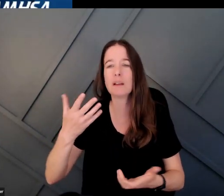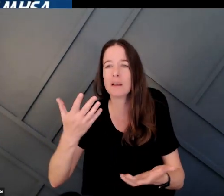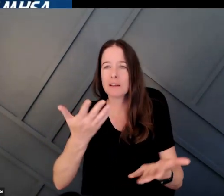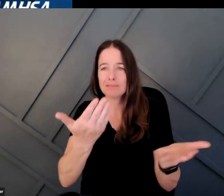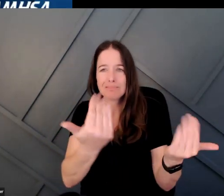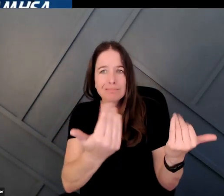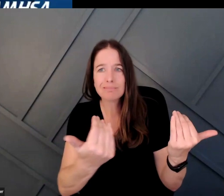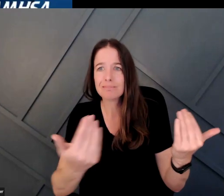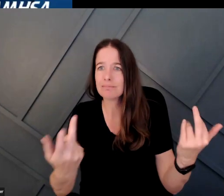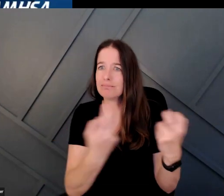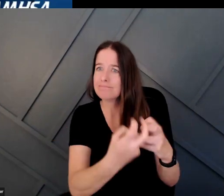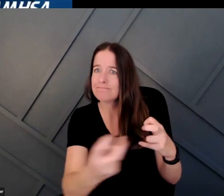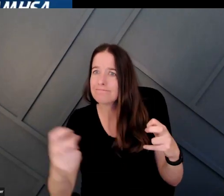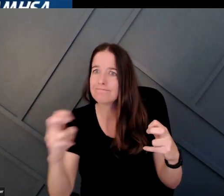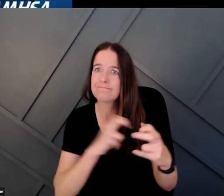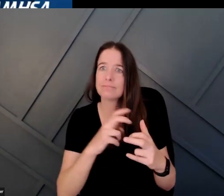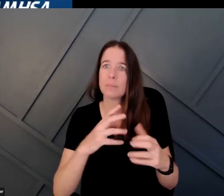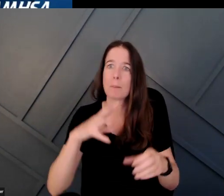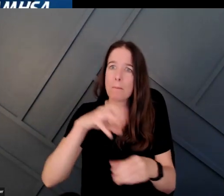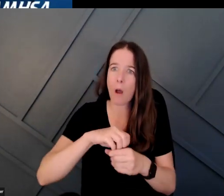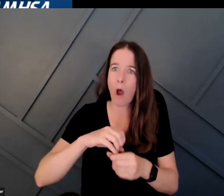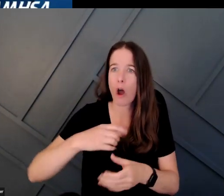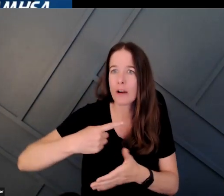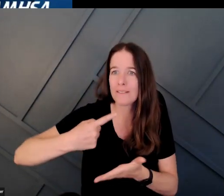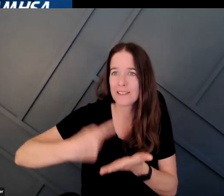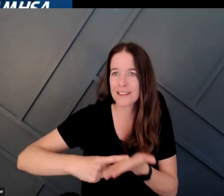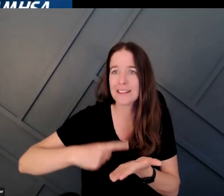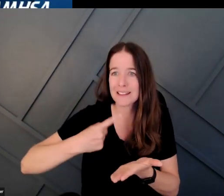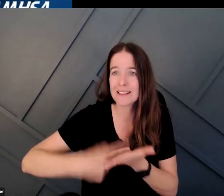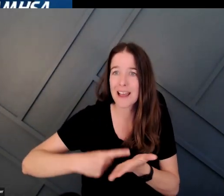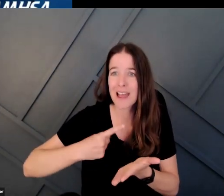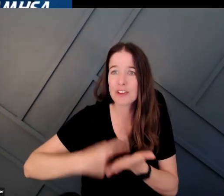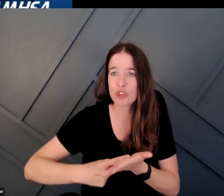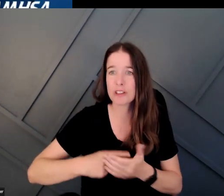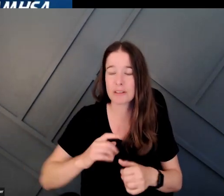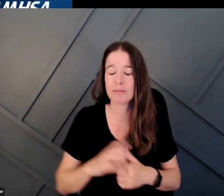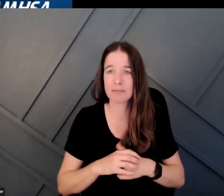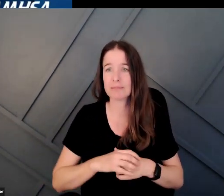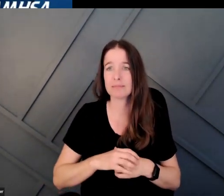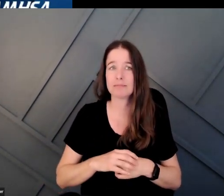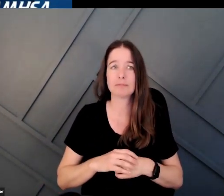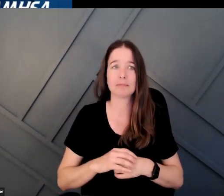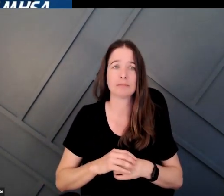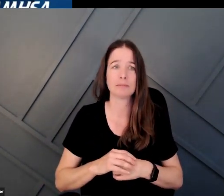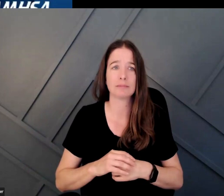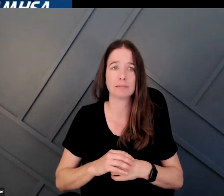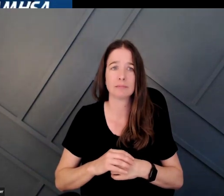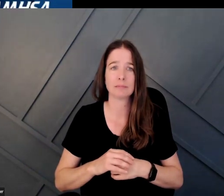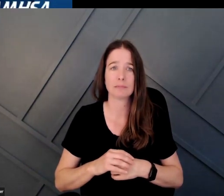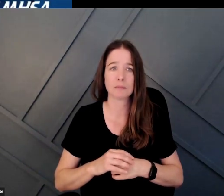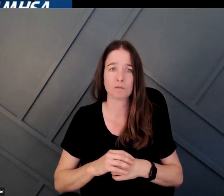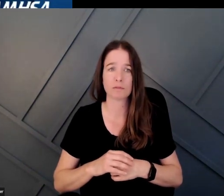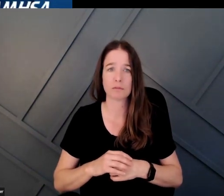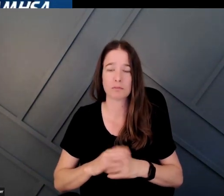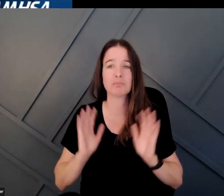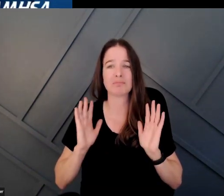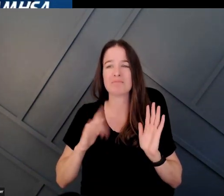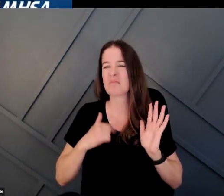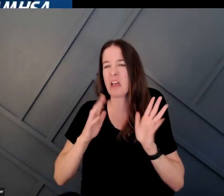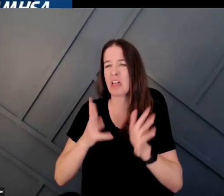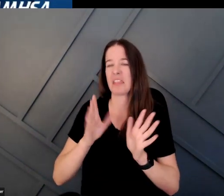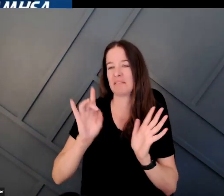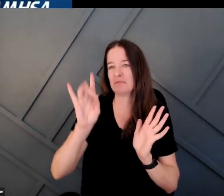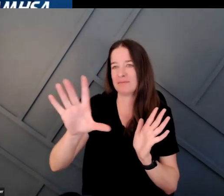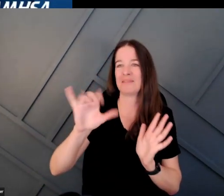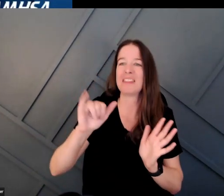table and why they should want to. I think that's work to be done. And then I'll just leave it with that. That's my